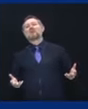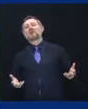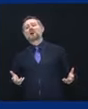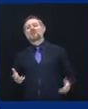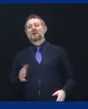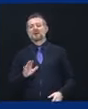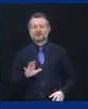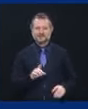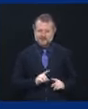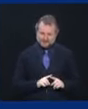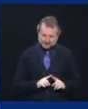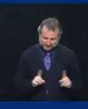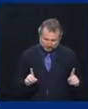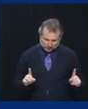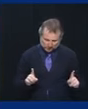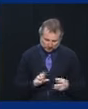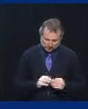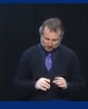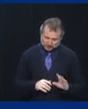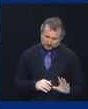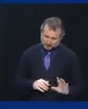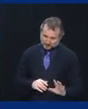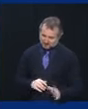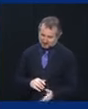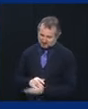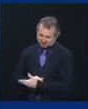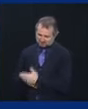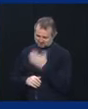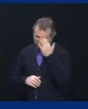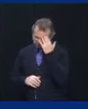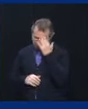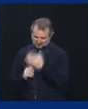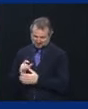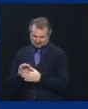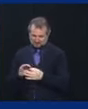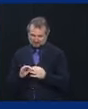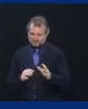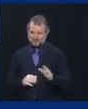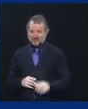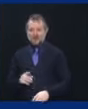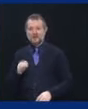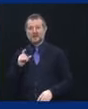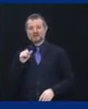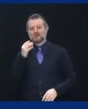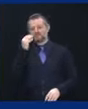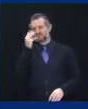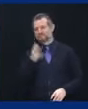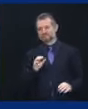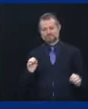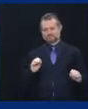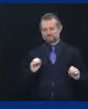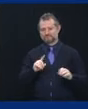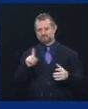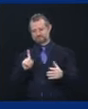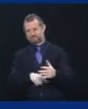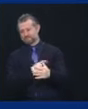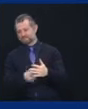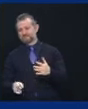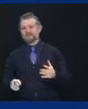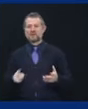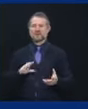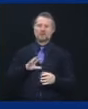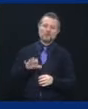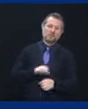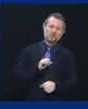Melissa knows that answer. So there have been no cancellations of any appointments at any of the state-run sites. We